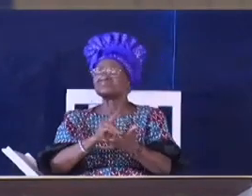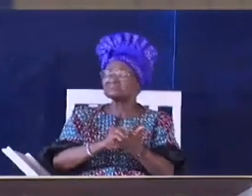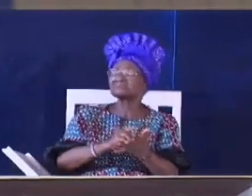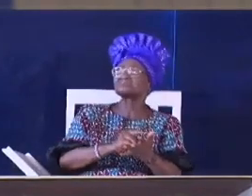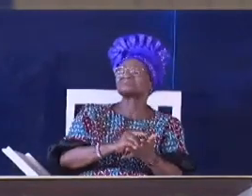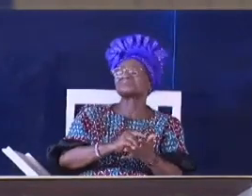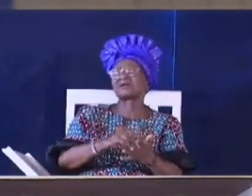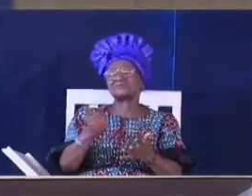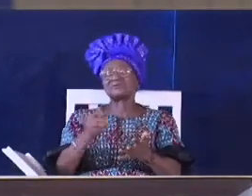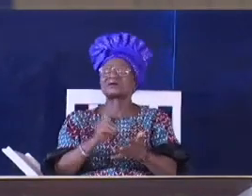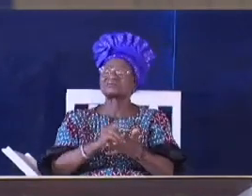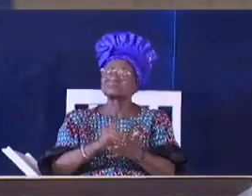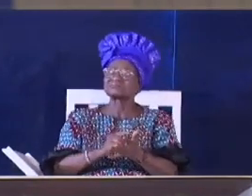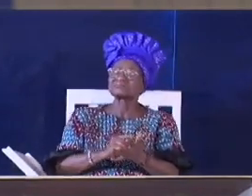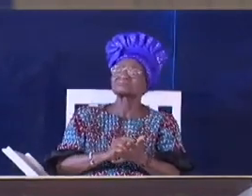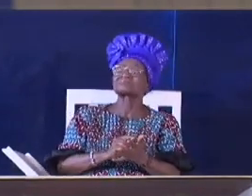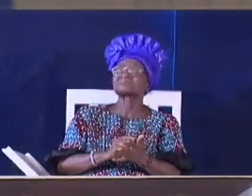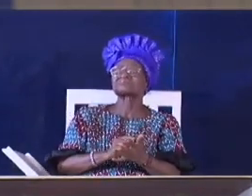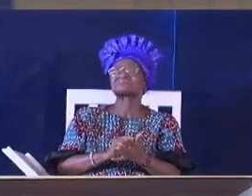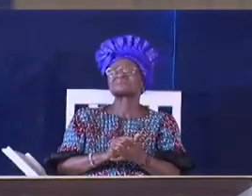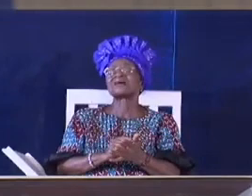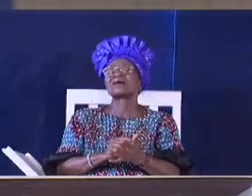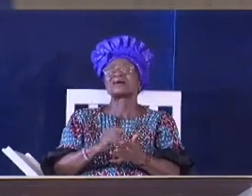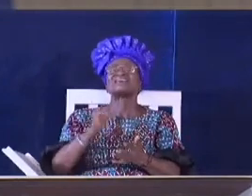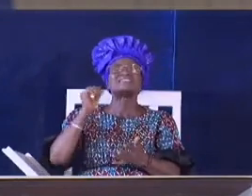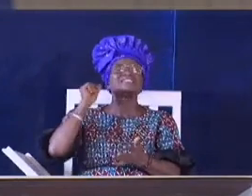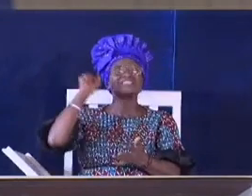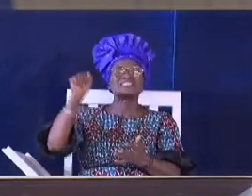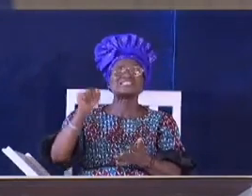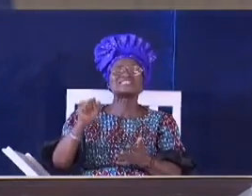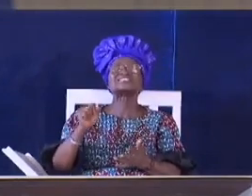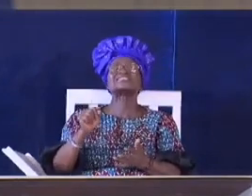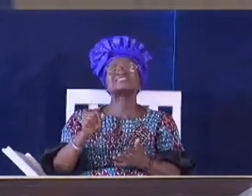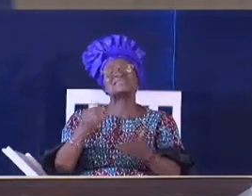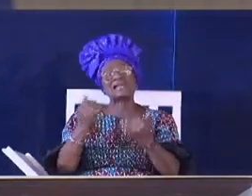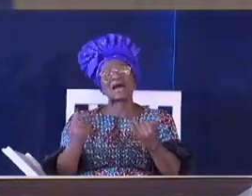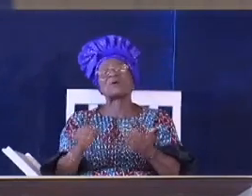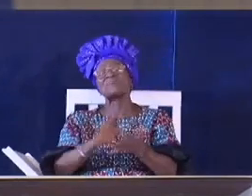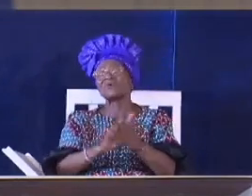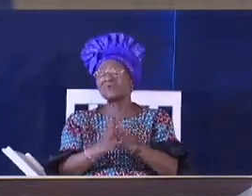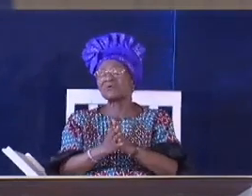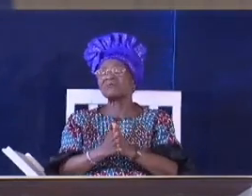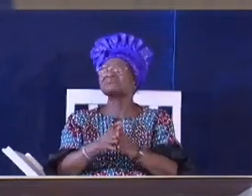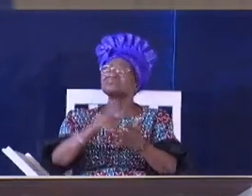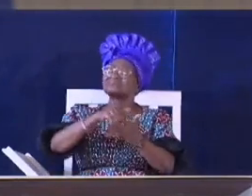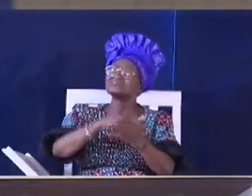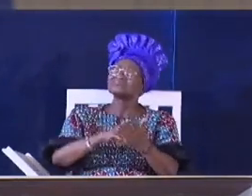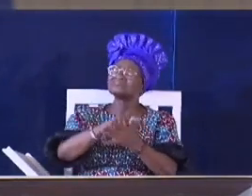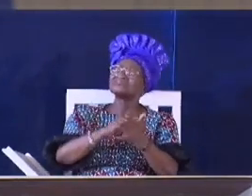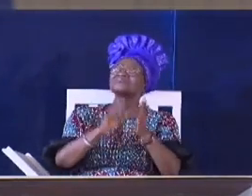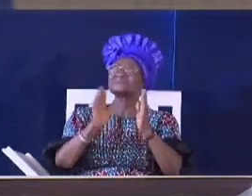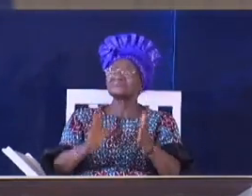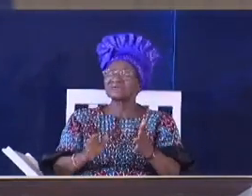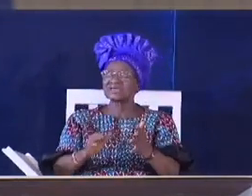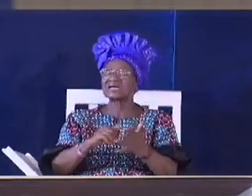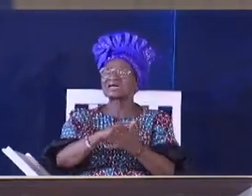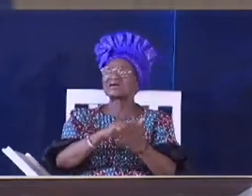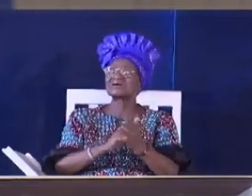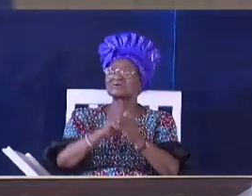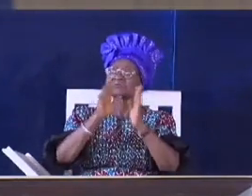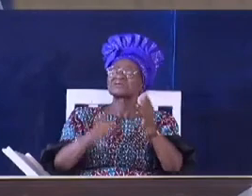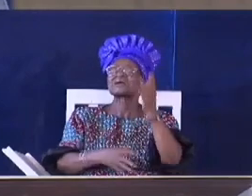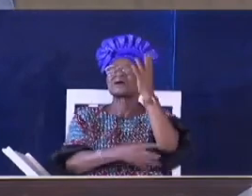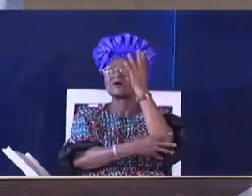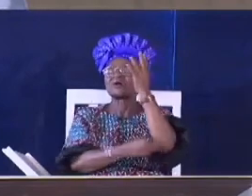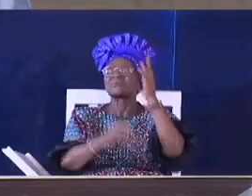became weaker. She became poorer, steadily, until she